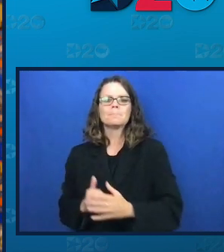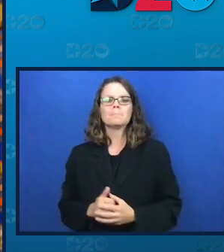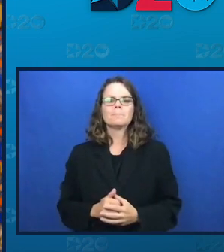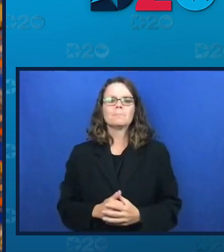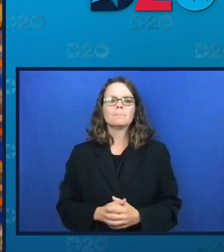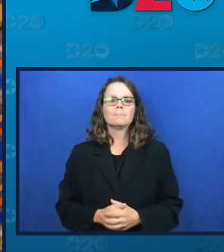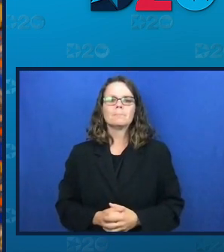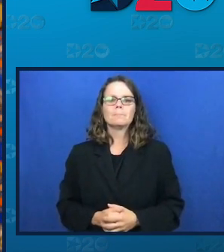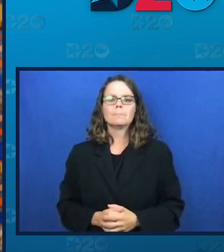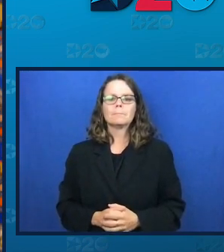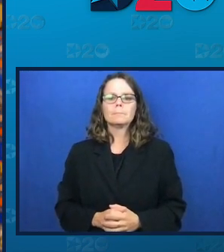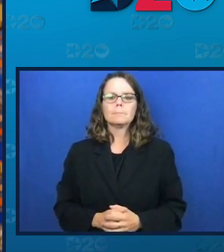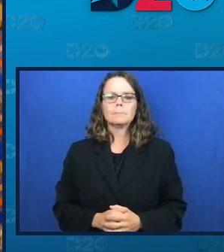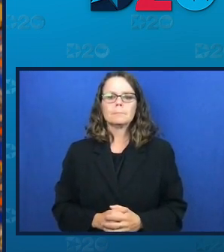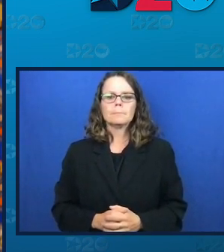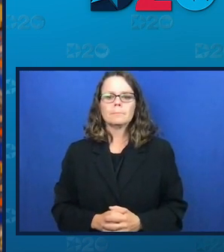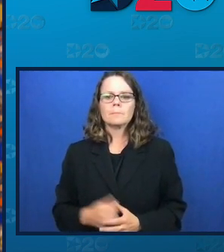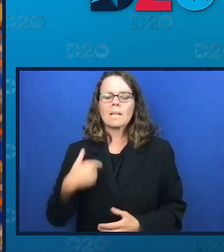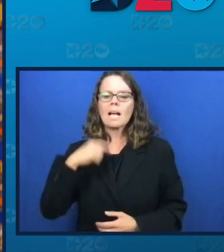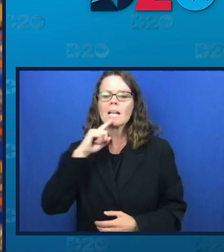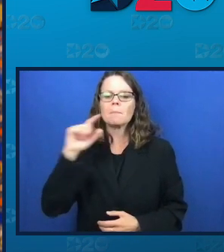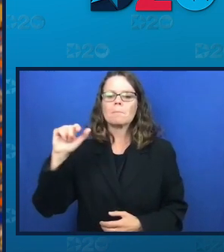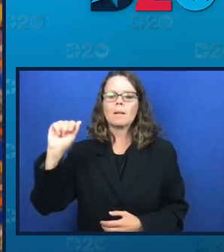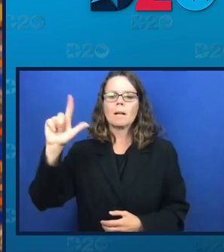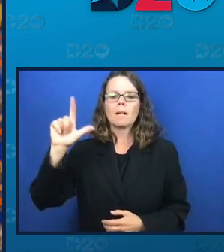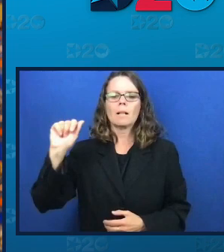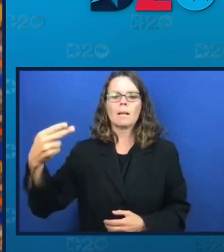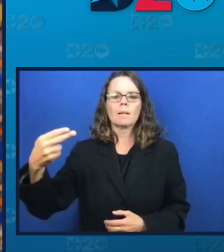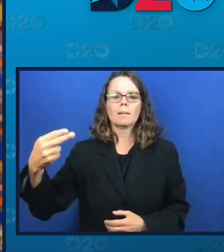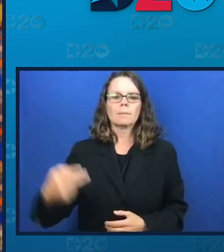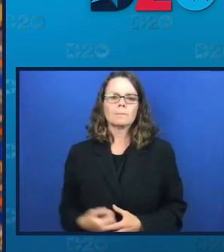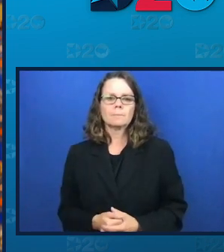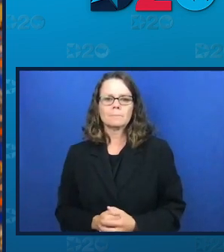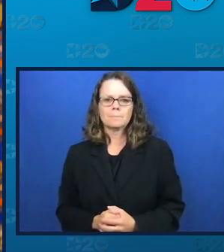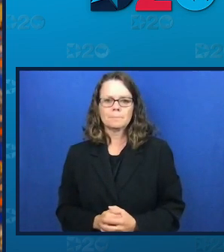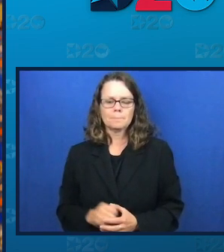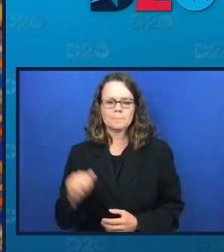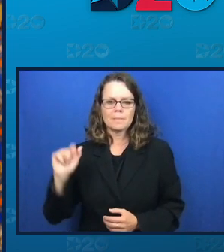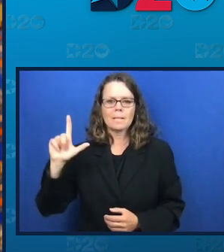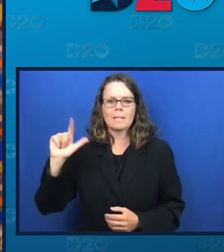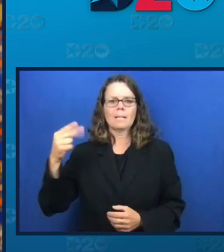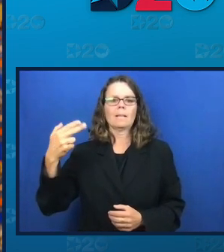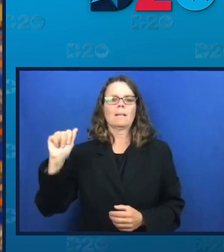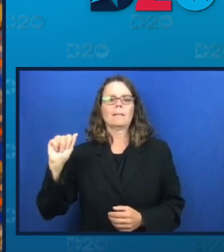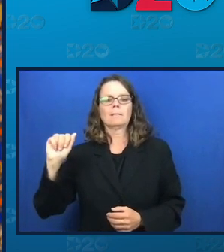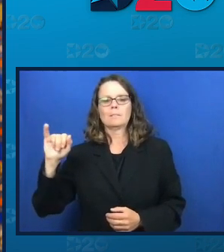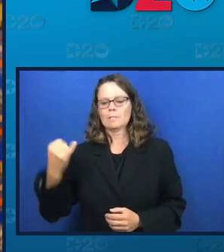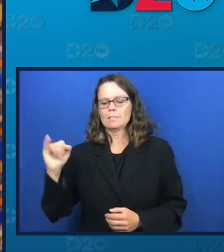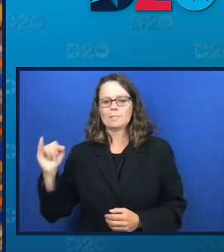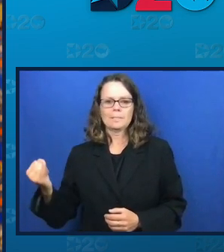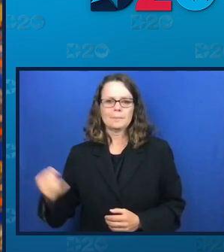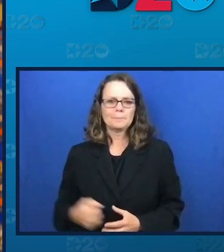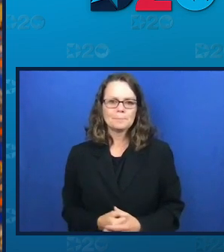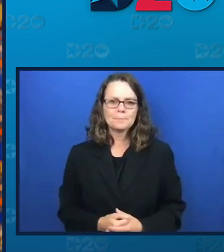the Mosque of Islamic Brotherhood, Incorporated, located in New York City.